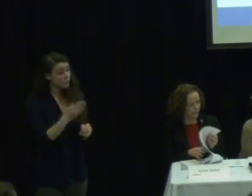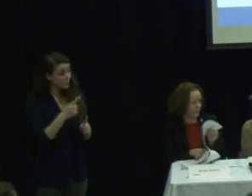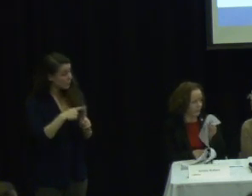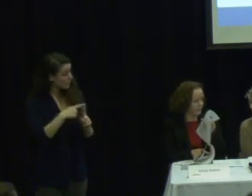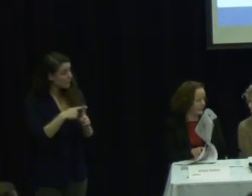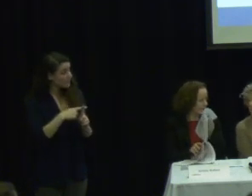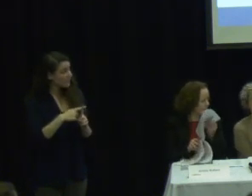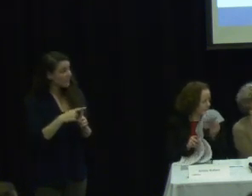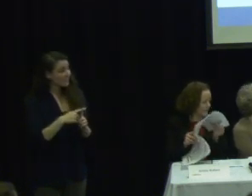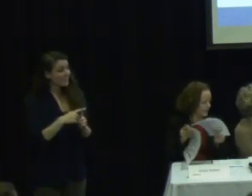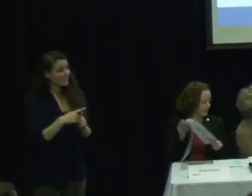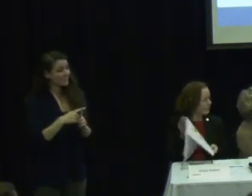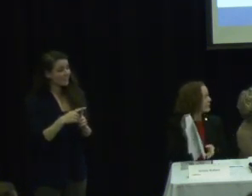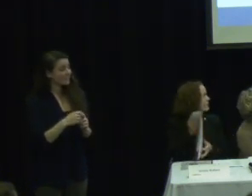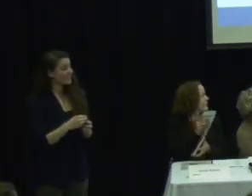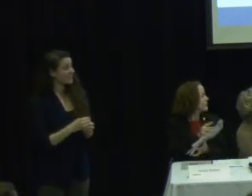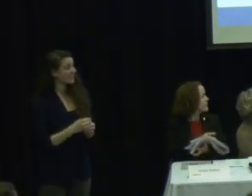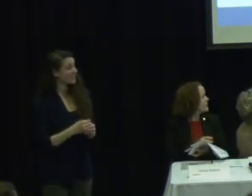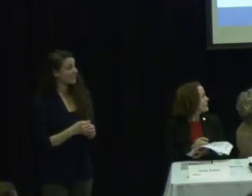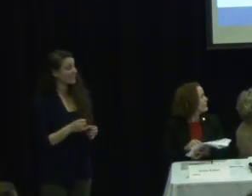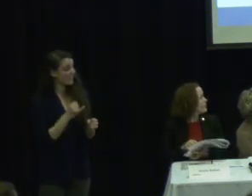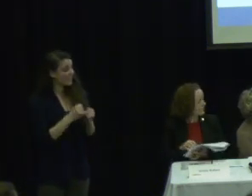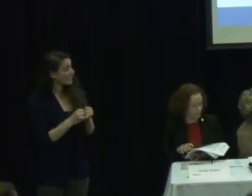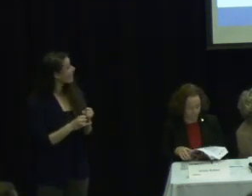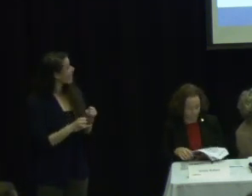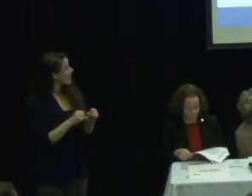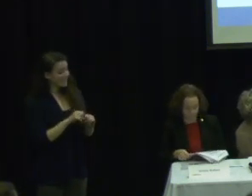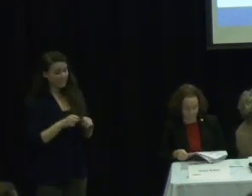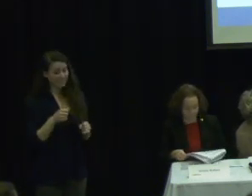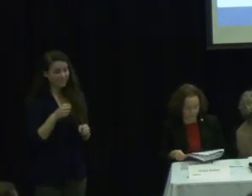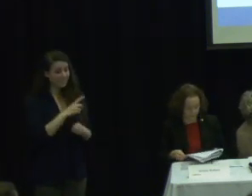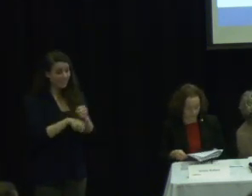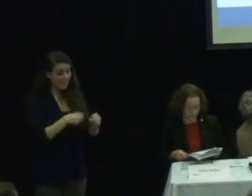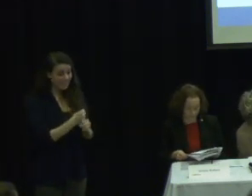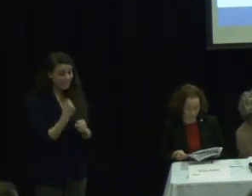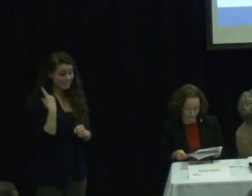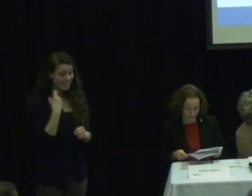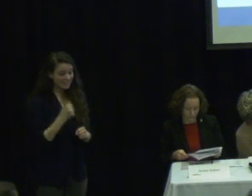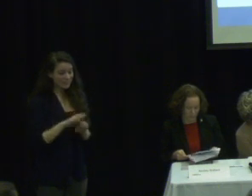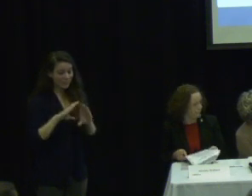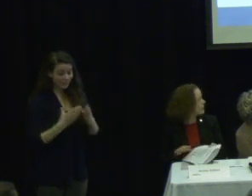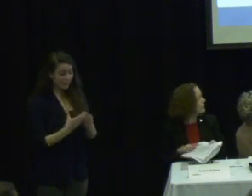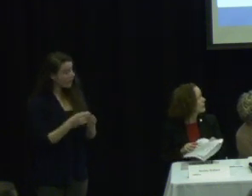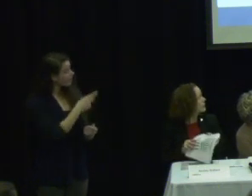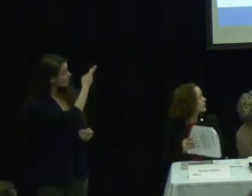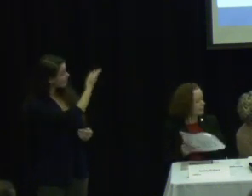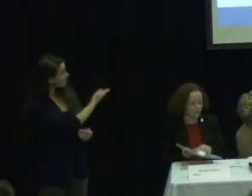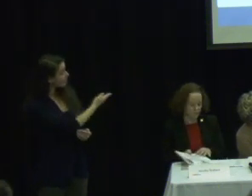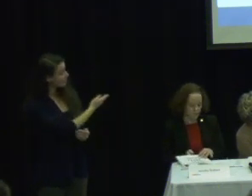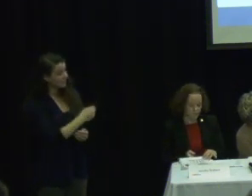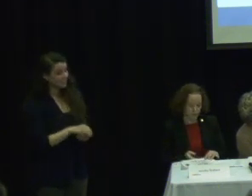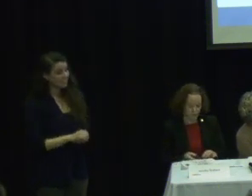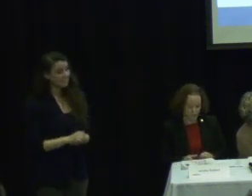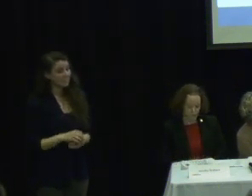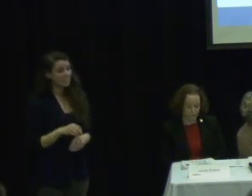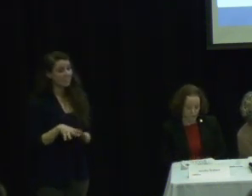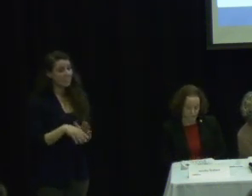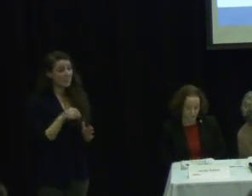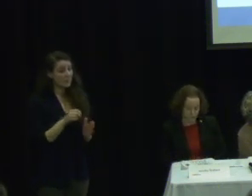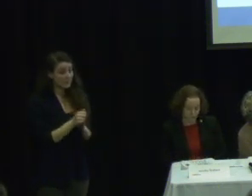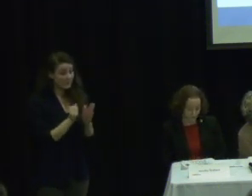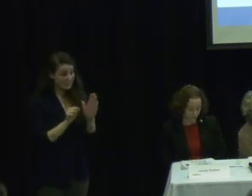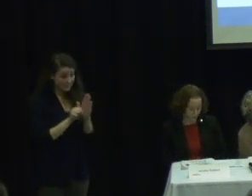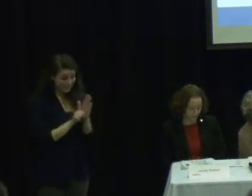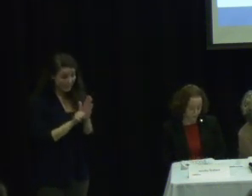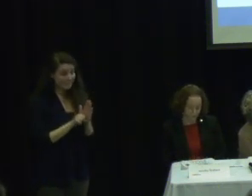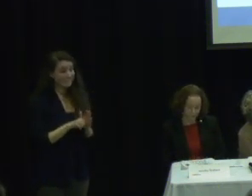year, the last year's class, we had 34% increase in out-of-state applications in 1 year. And a